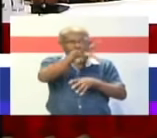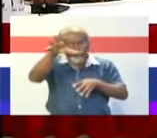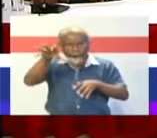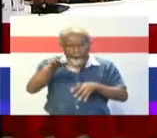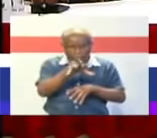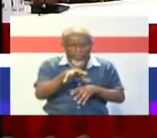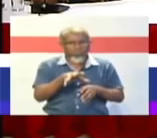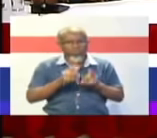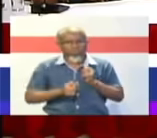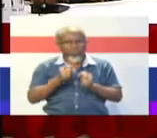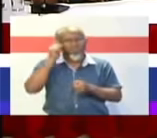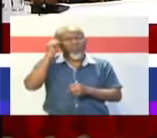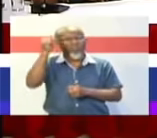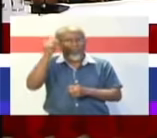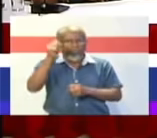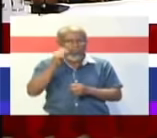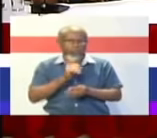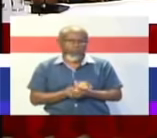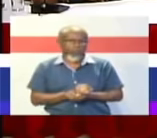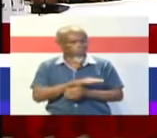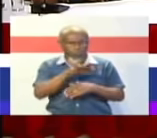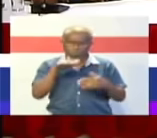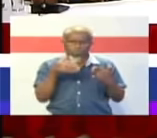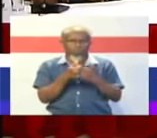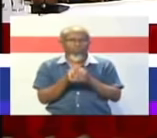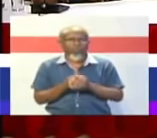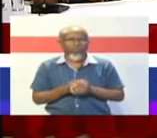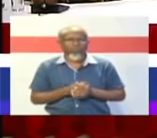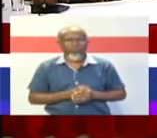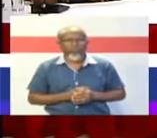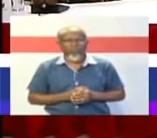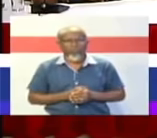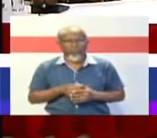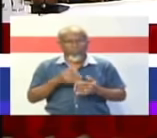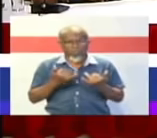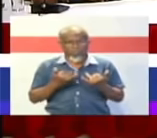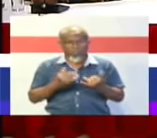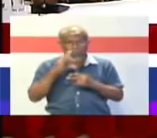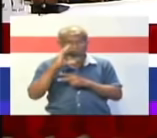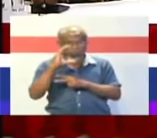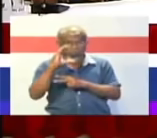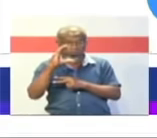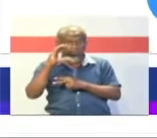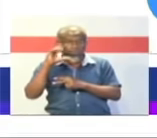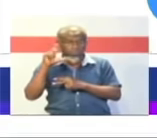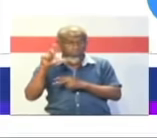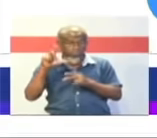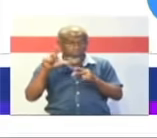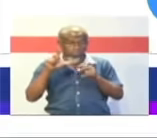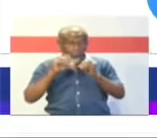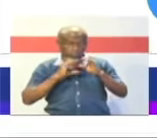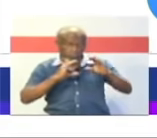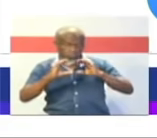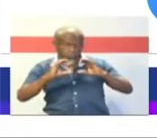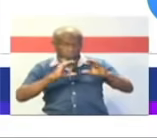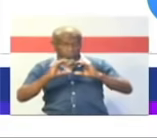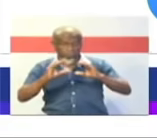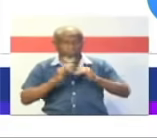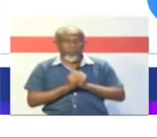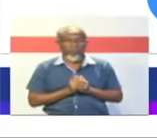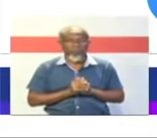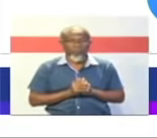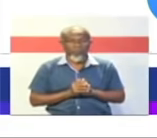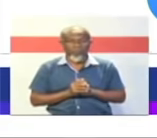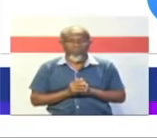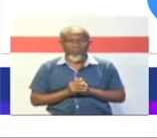Thank you very much, CMO, for that reality check. We go now to CL Communications, please. Good morning, Natalie